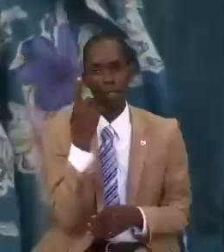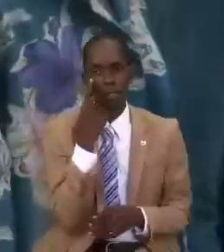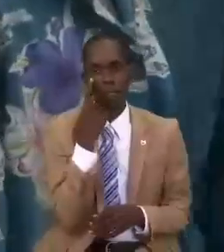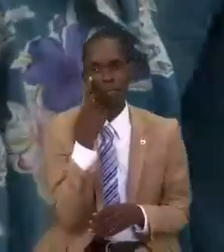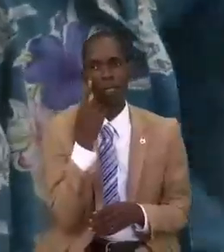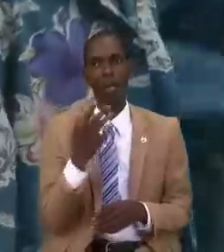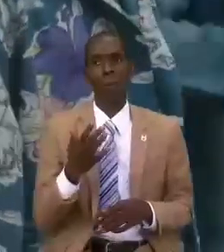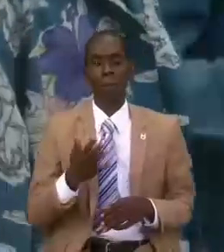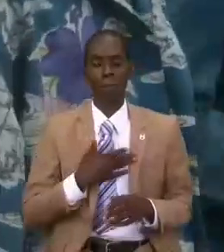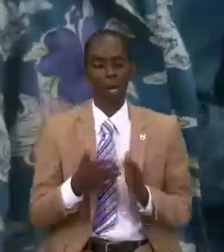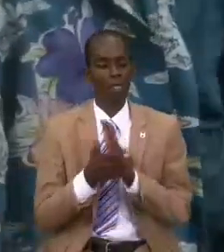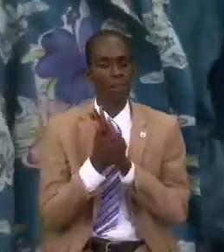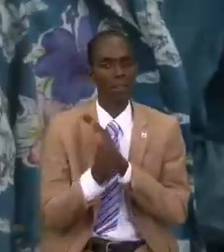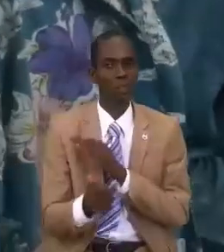energy,